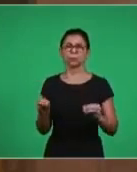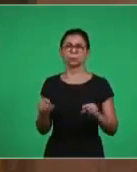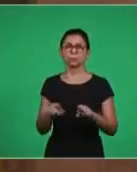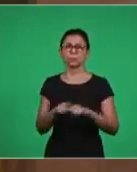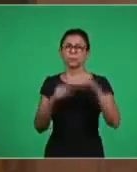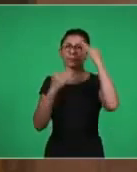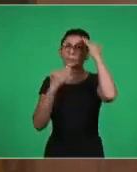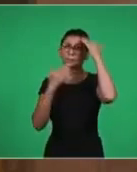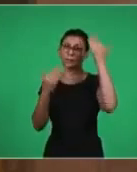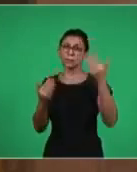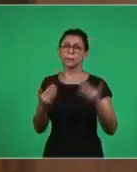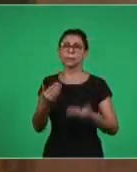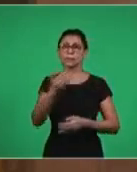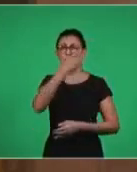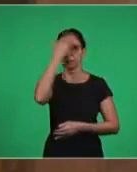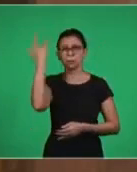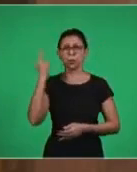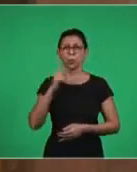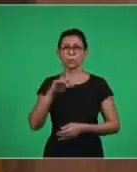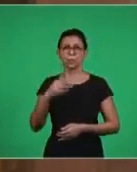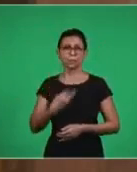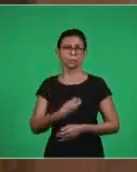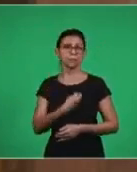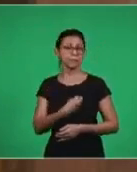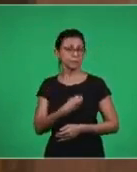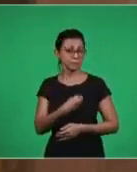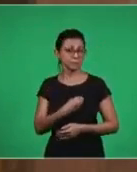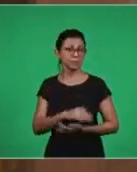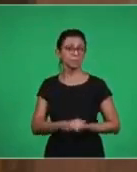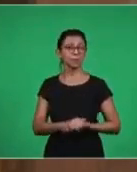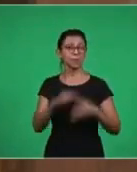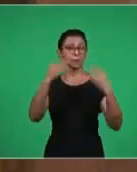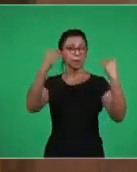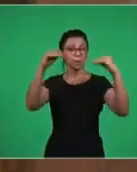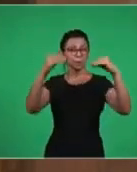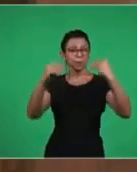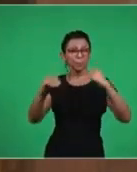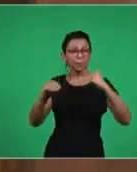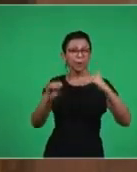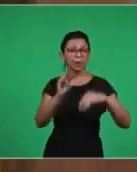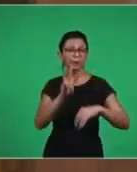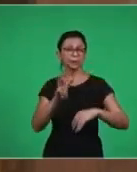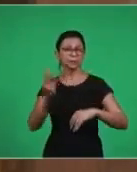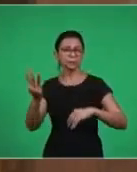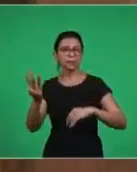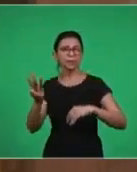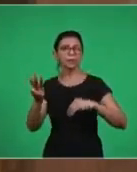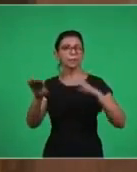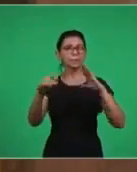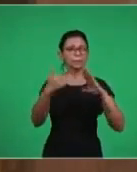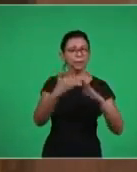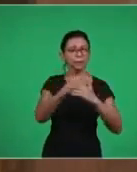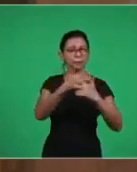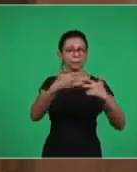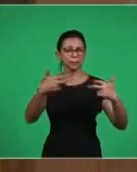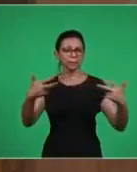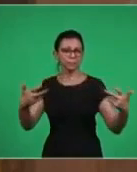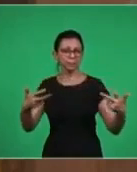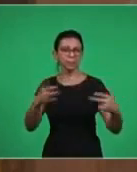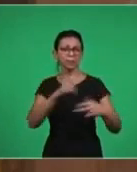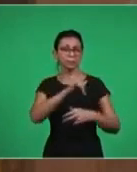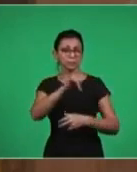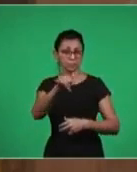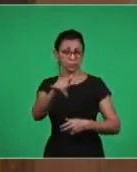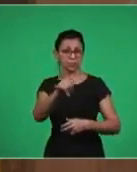effort of the brethren, and we want to thank the brethren that have participated with us, sending their contributions. I want to say to